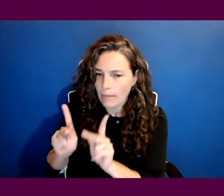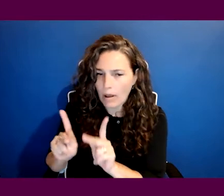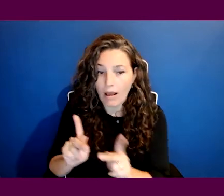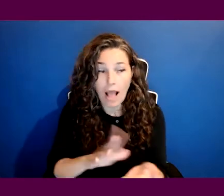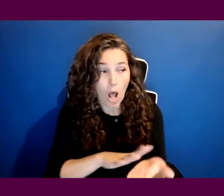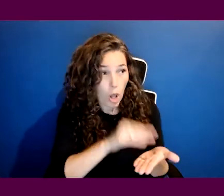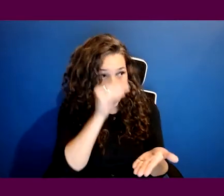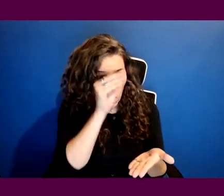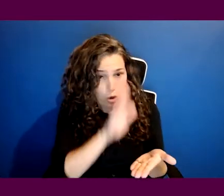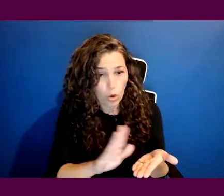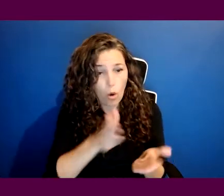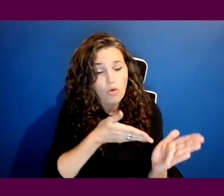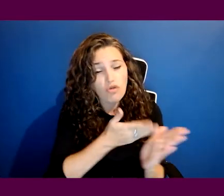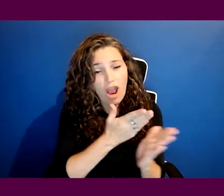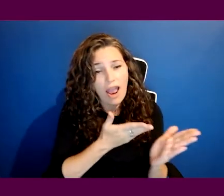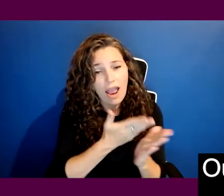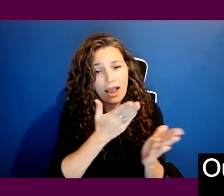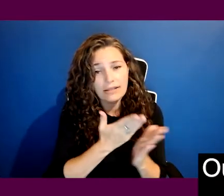rights.